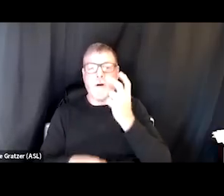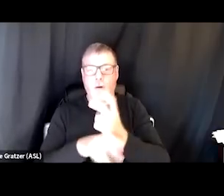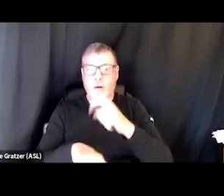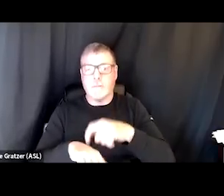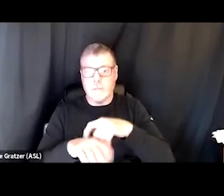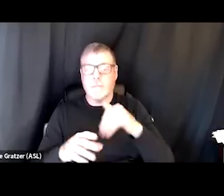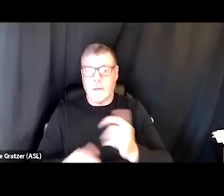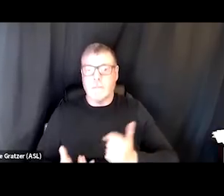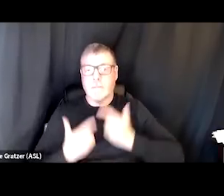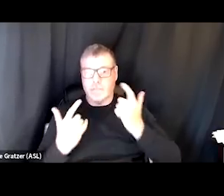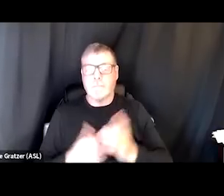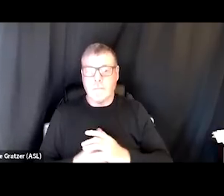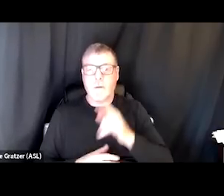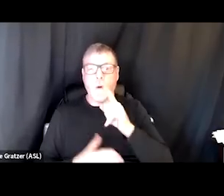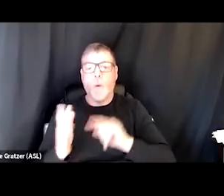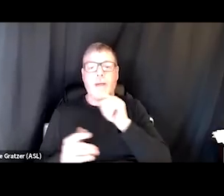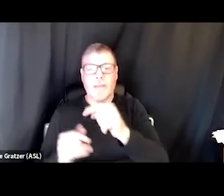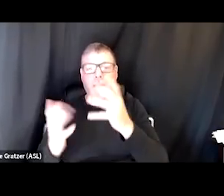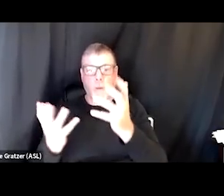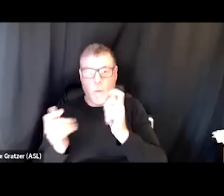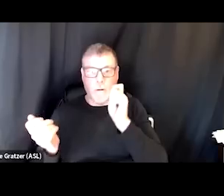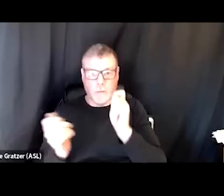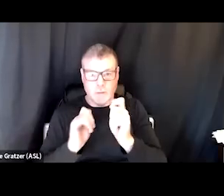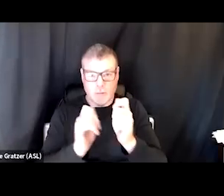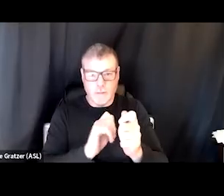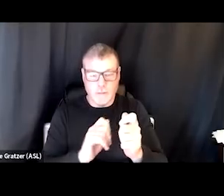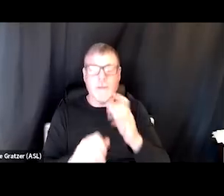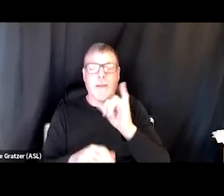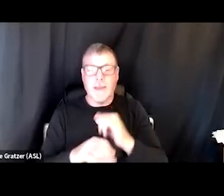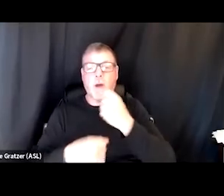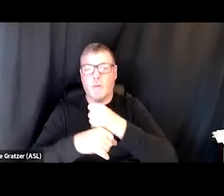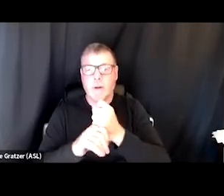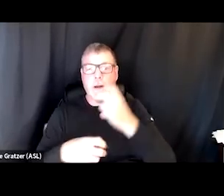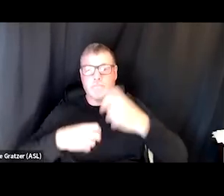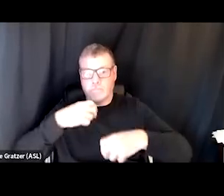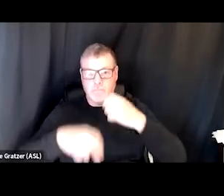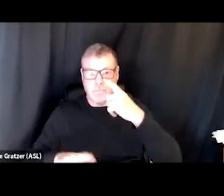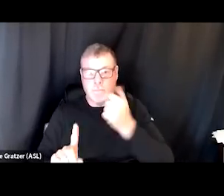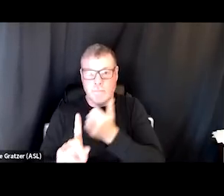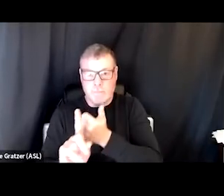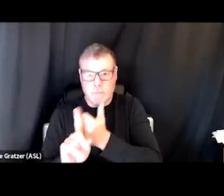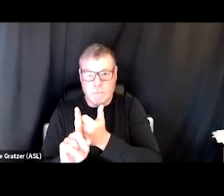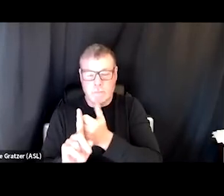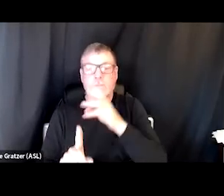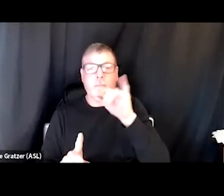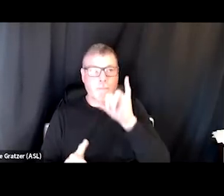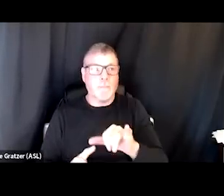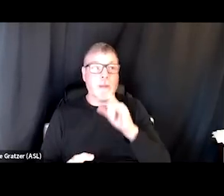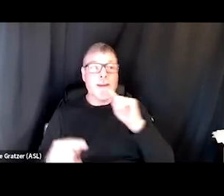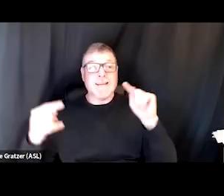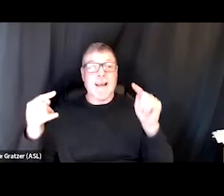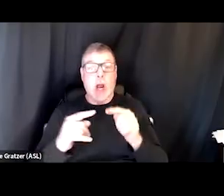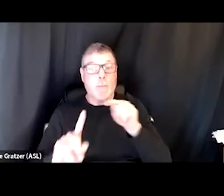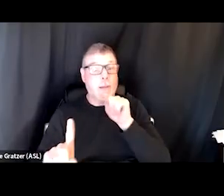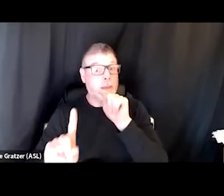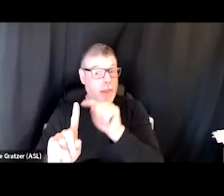their lives, the things that they are looking to change, that are creating difficulty for them. That is what is harming them. And